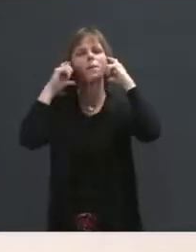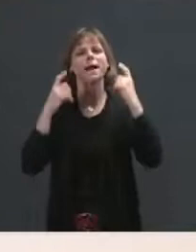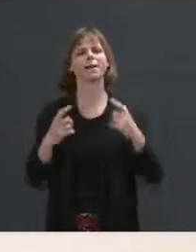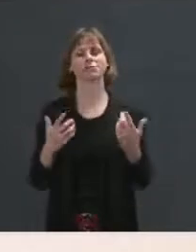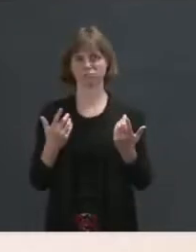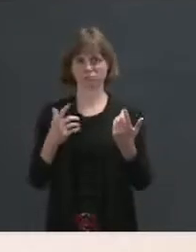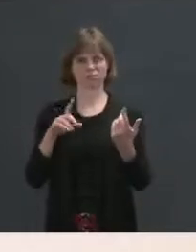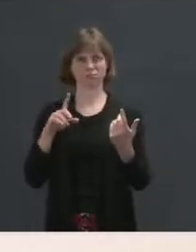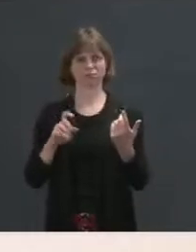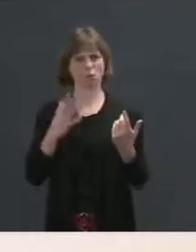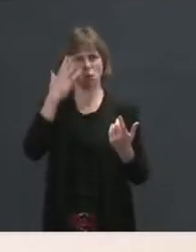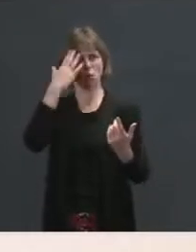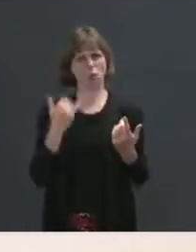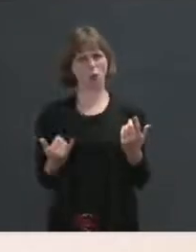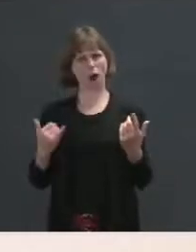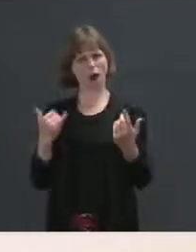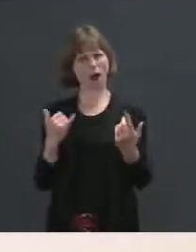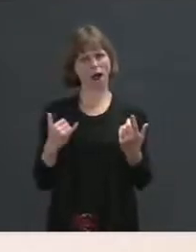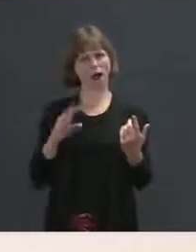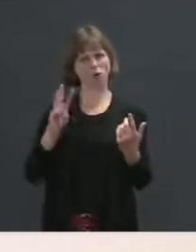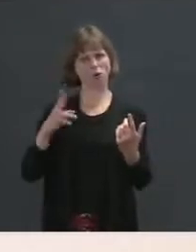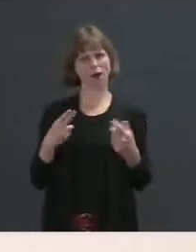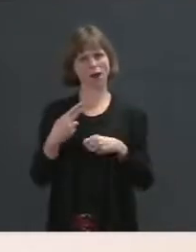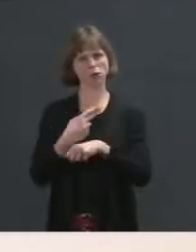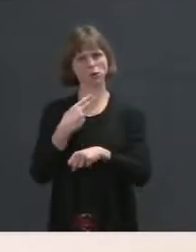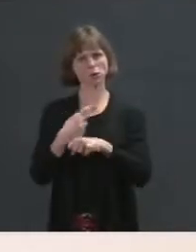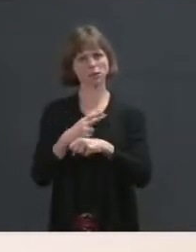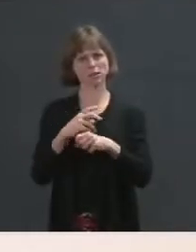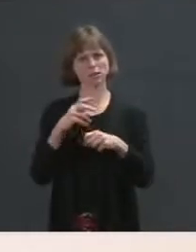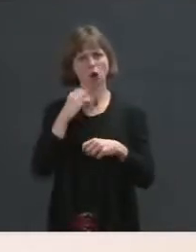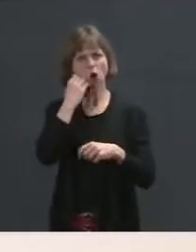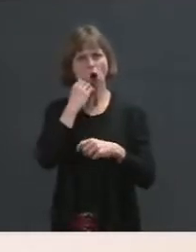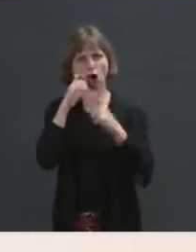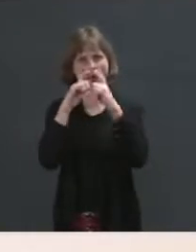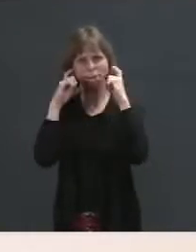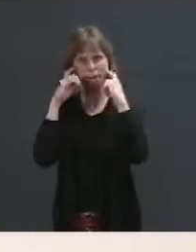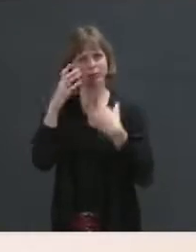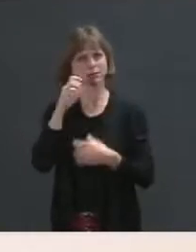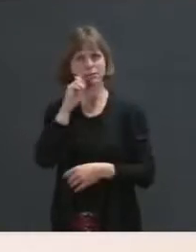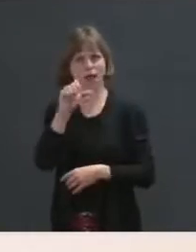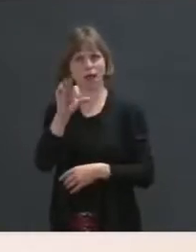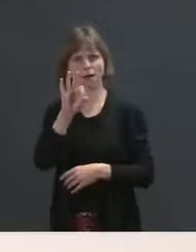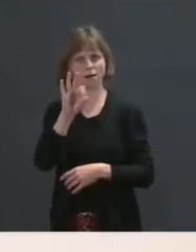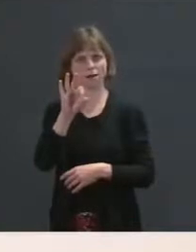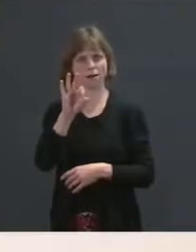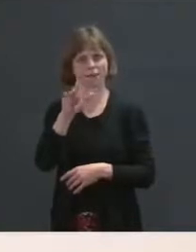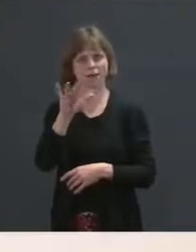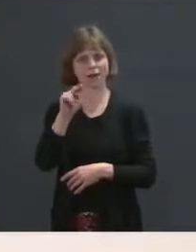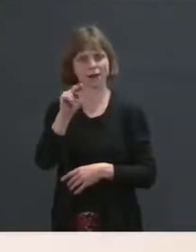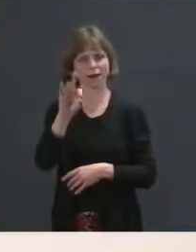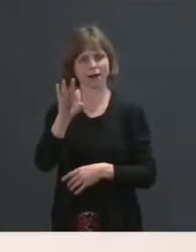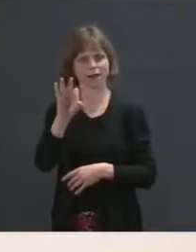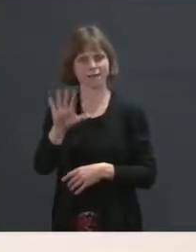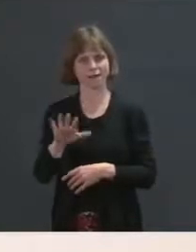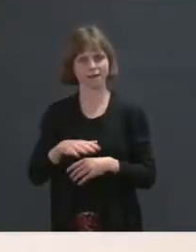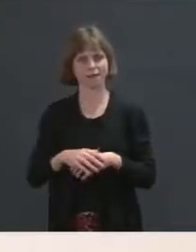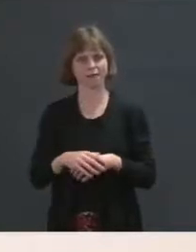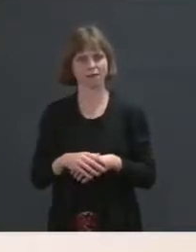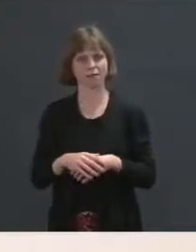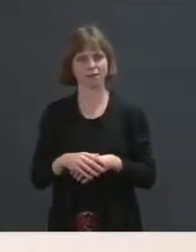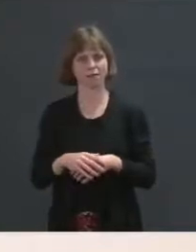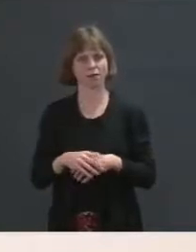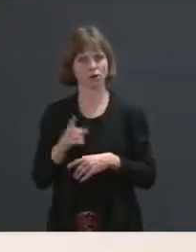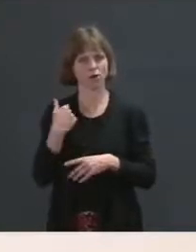White House is using cloth masks instead of N95s, which are also made in America? We have supplies. And do you have a list